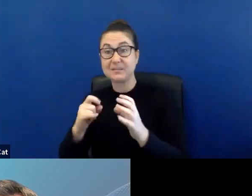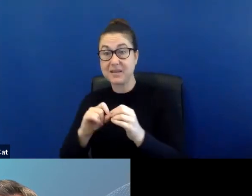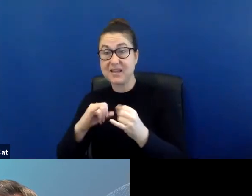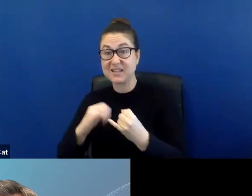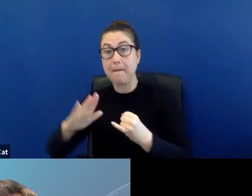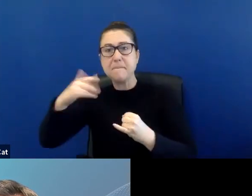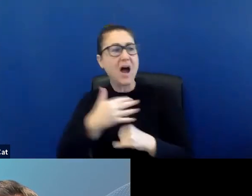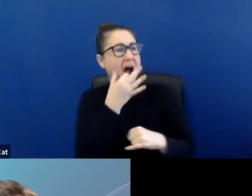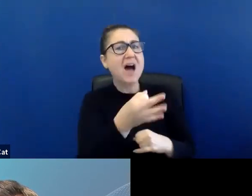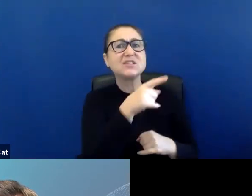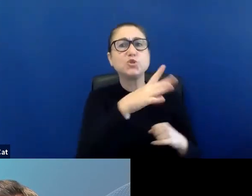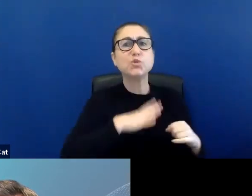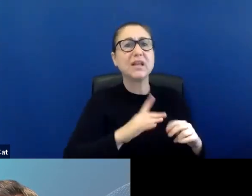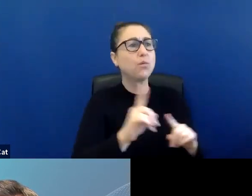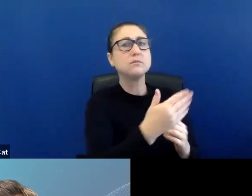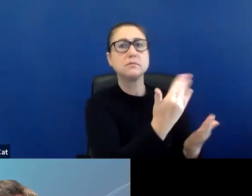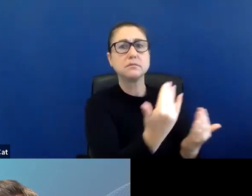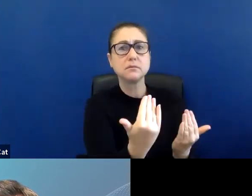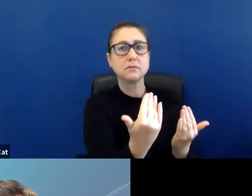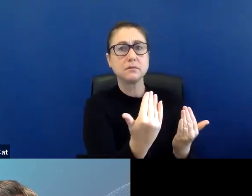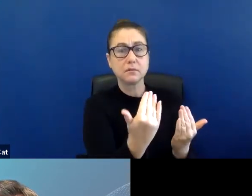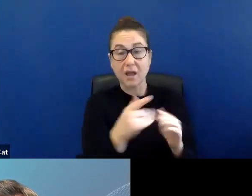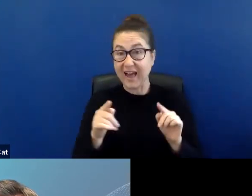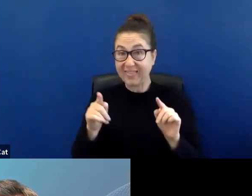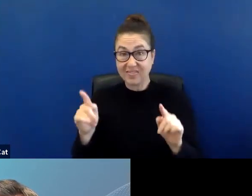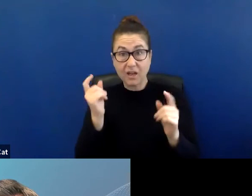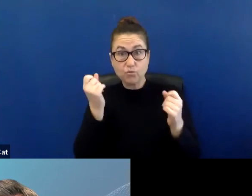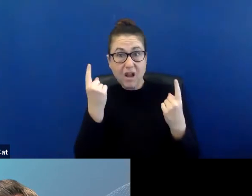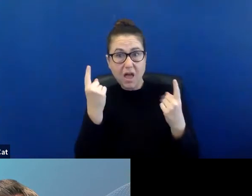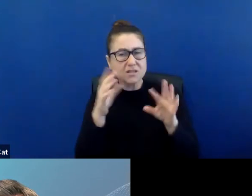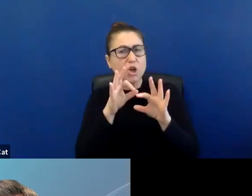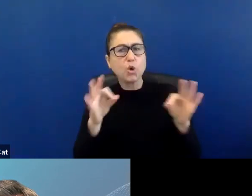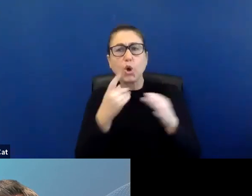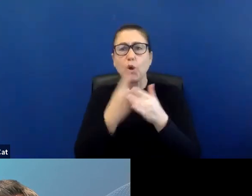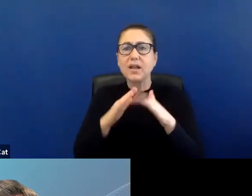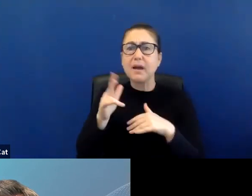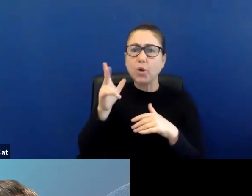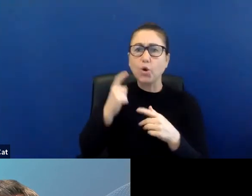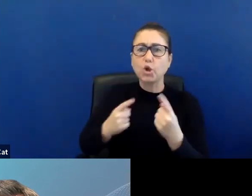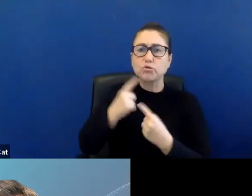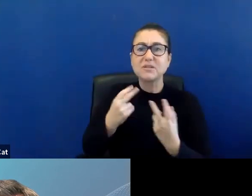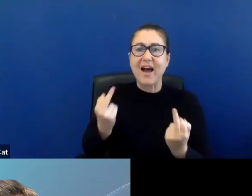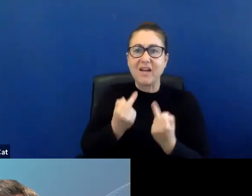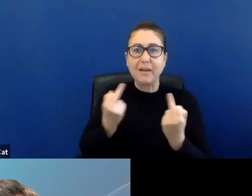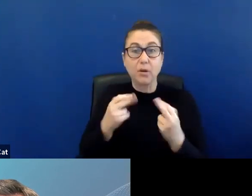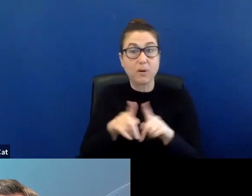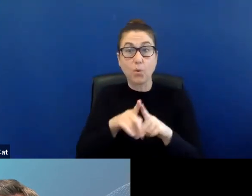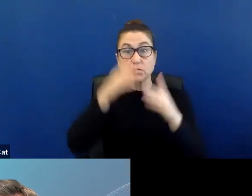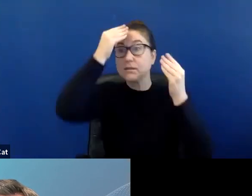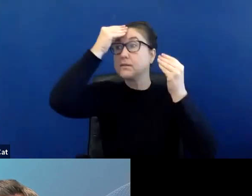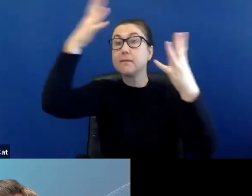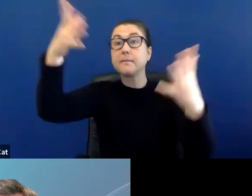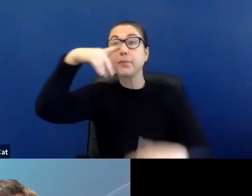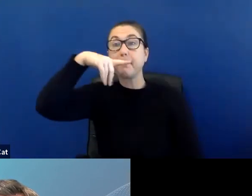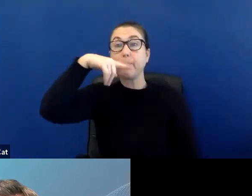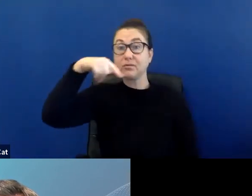also been really open to recognising that it's not just about having the audio description available, it's about informing people about it. So they've